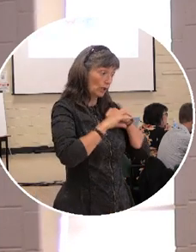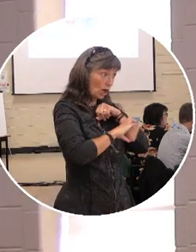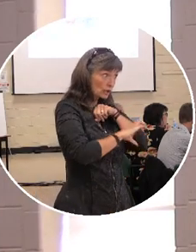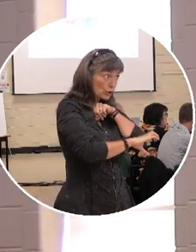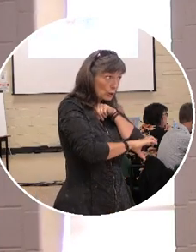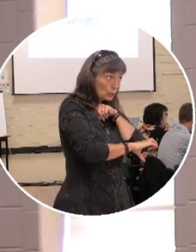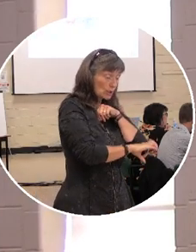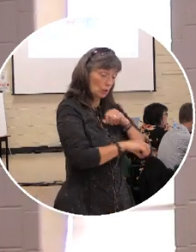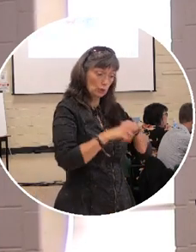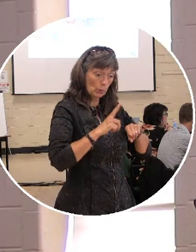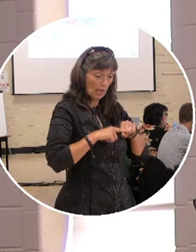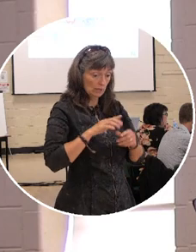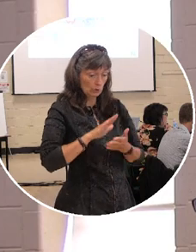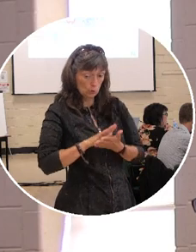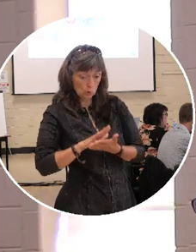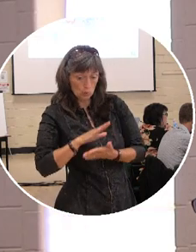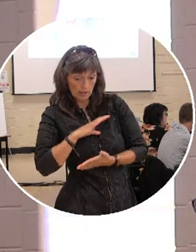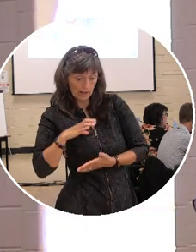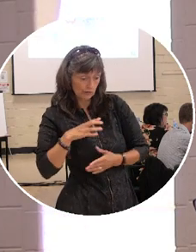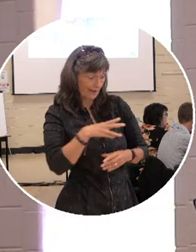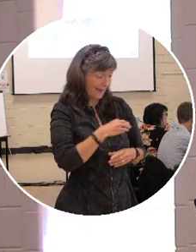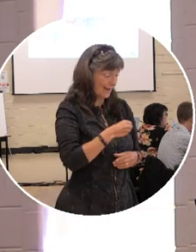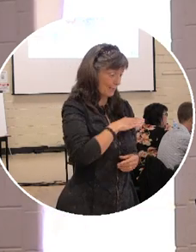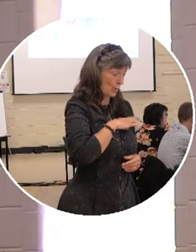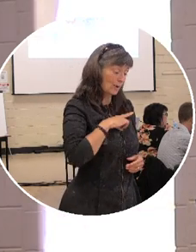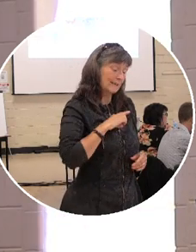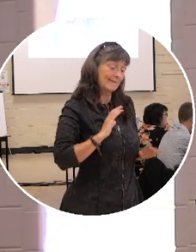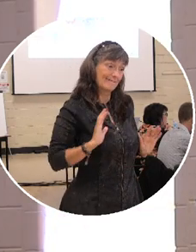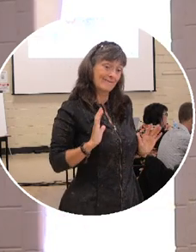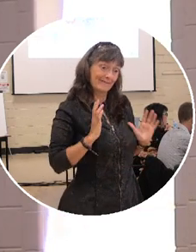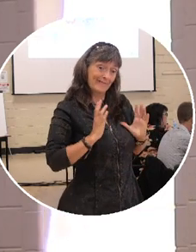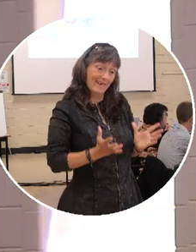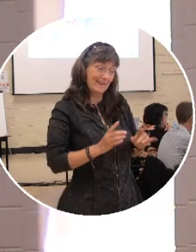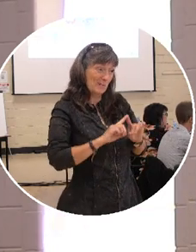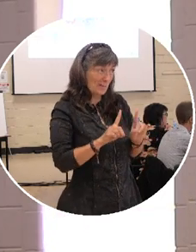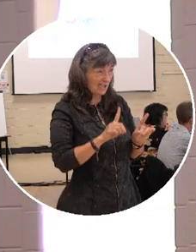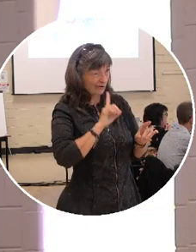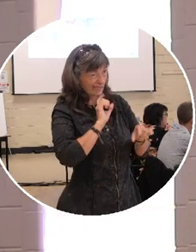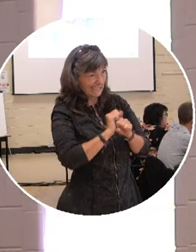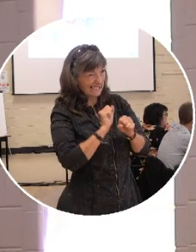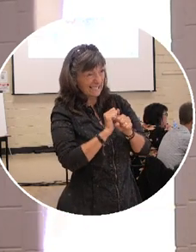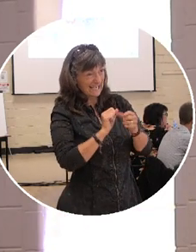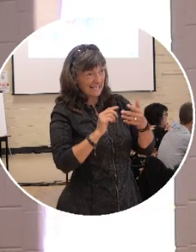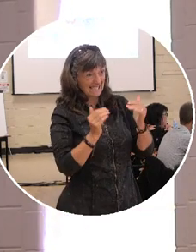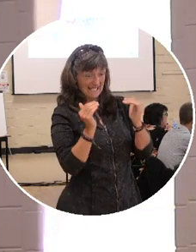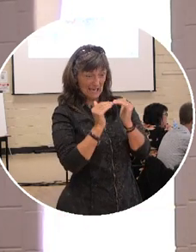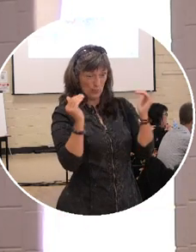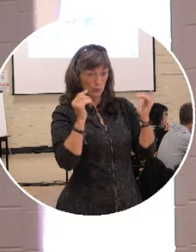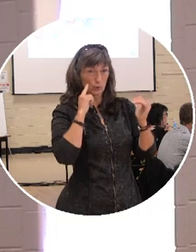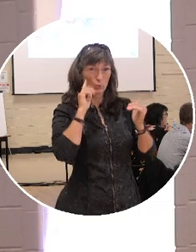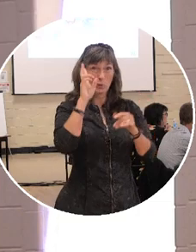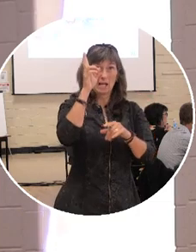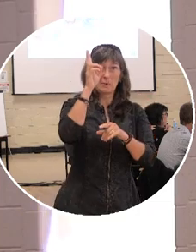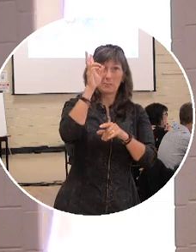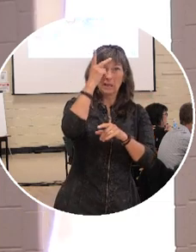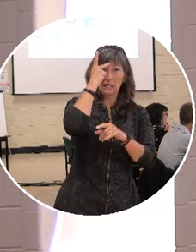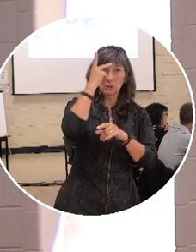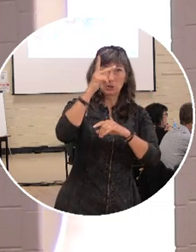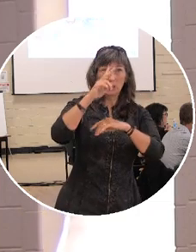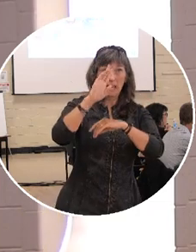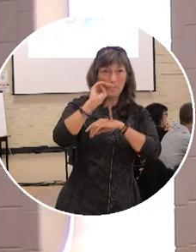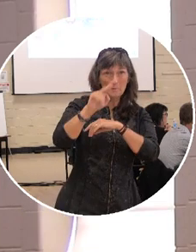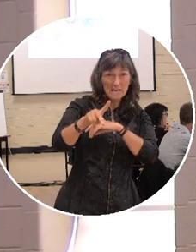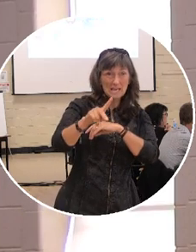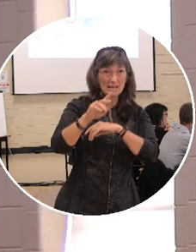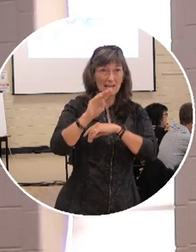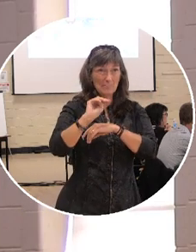board, fine. But this idea, you know, this idea that someone, I just don't think that we can tell people, we need